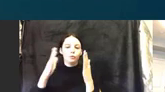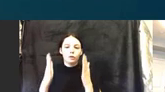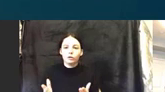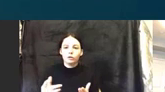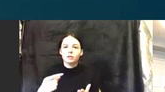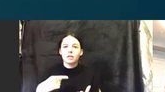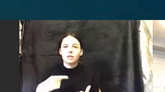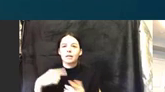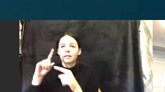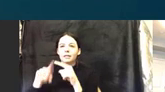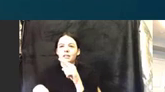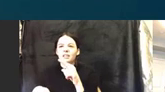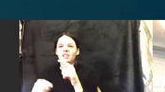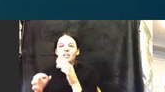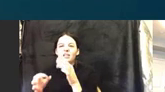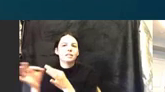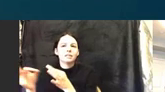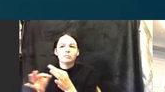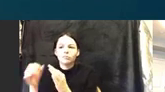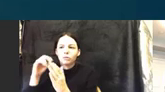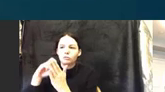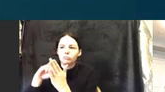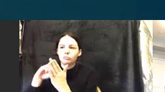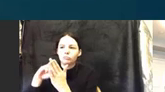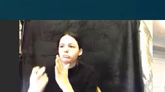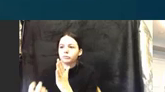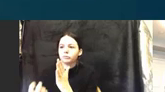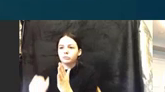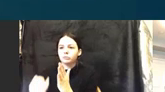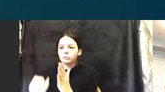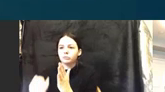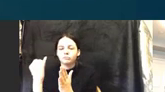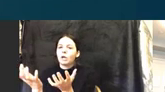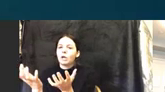in depth as much as I'd want to.